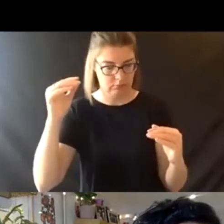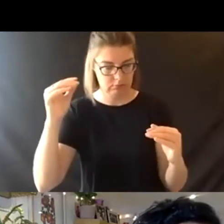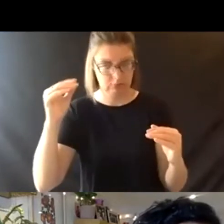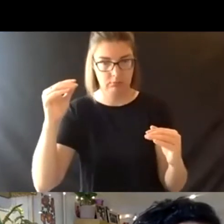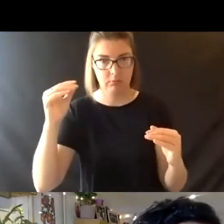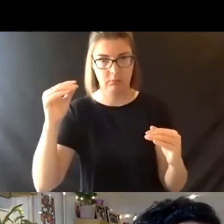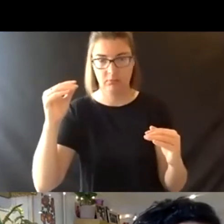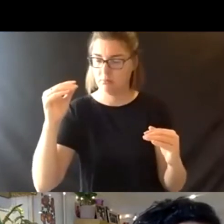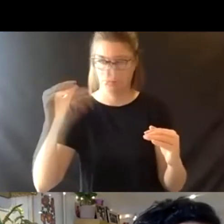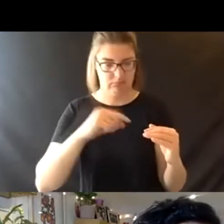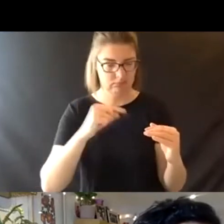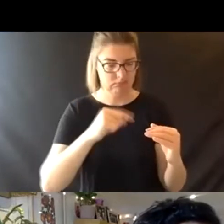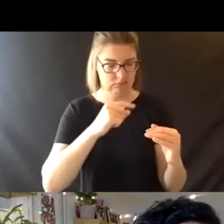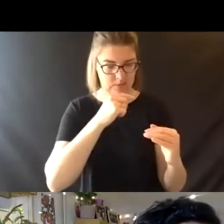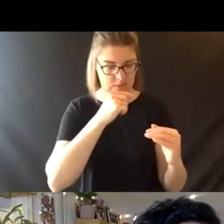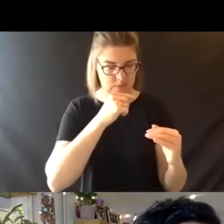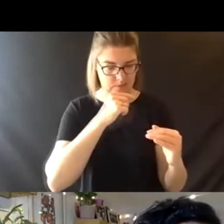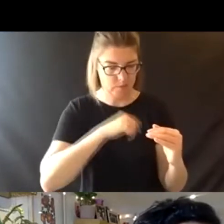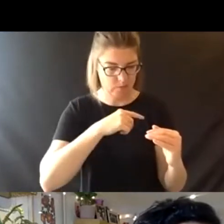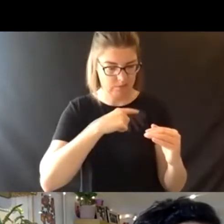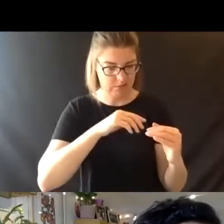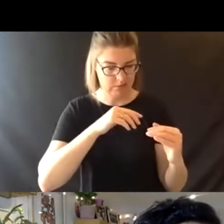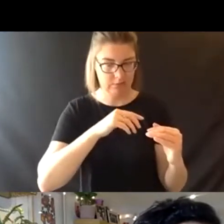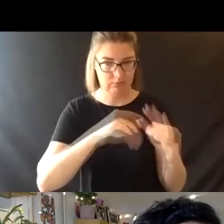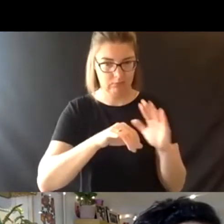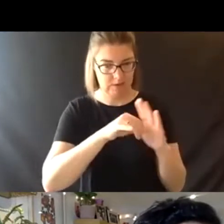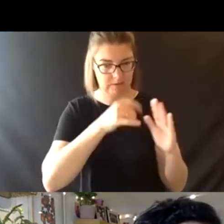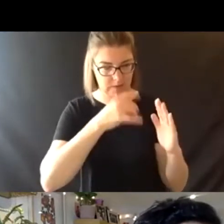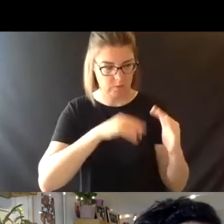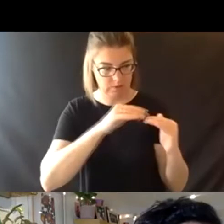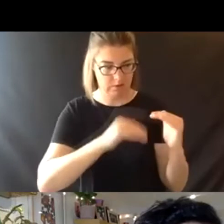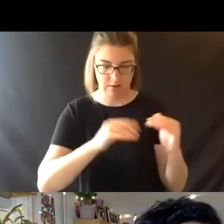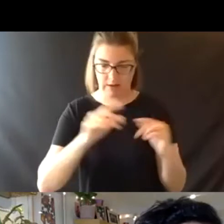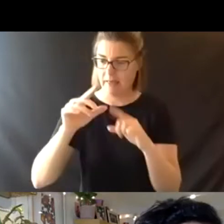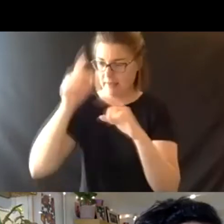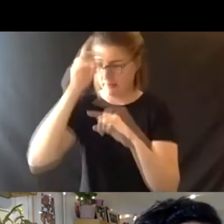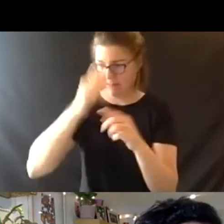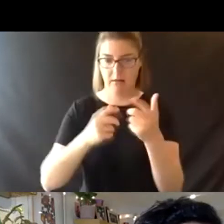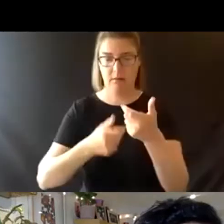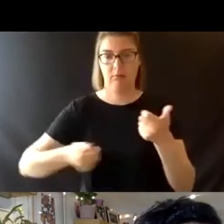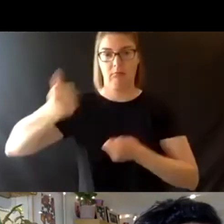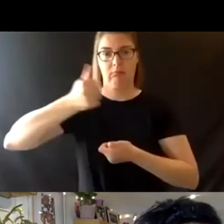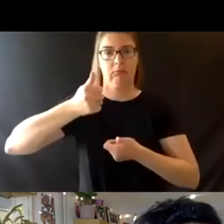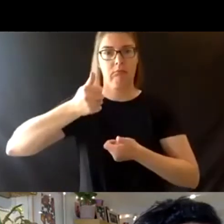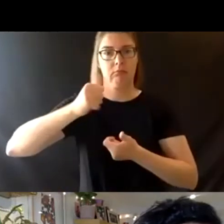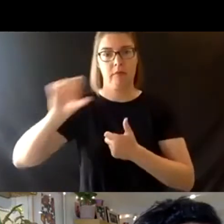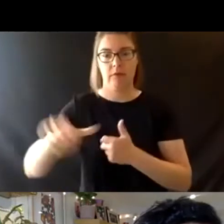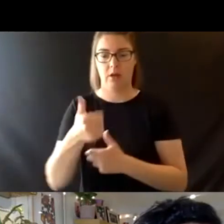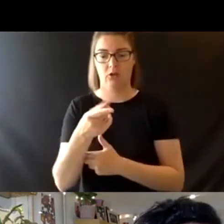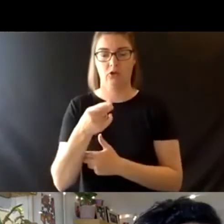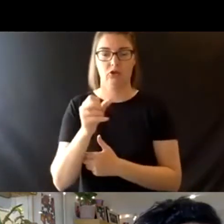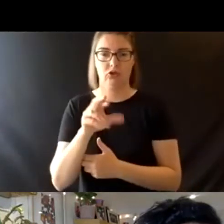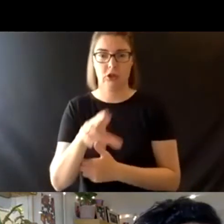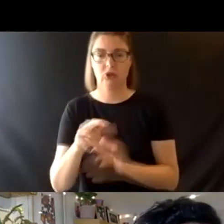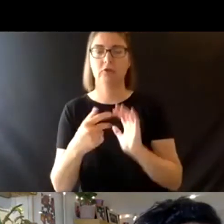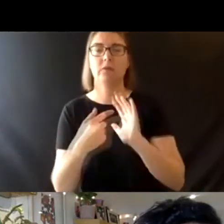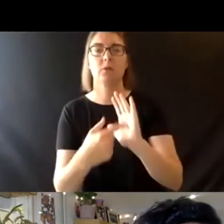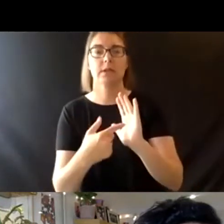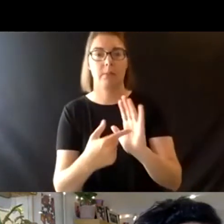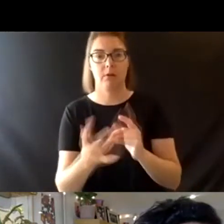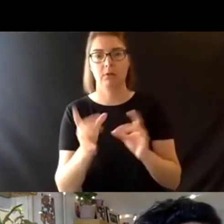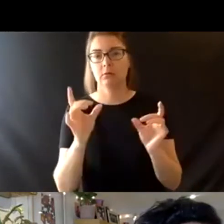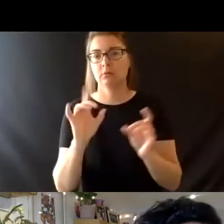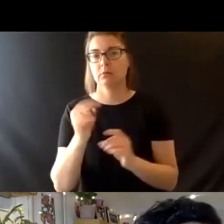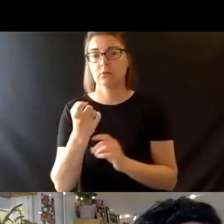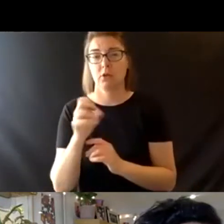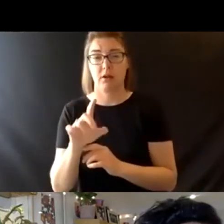that men are the superior gender over all other genders. So examples of toxic masculinity is the